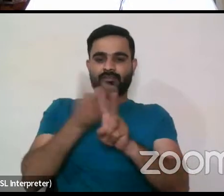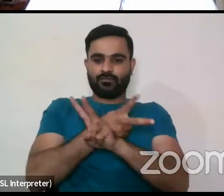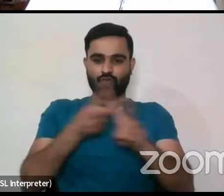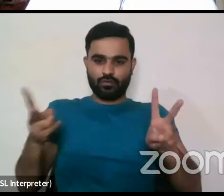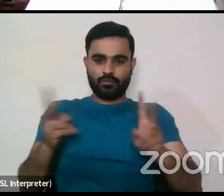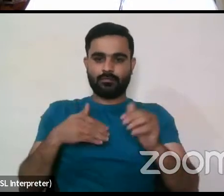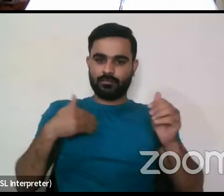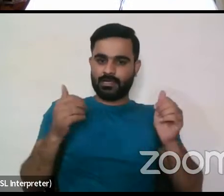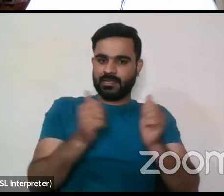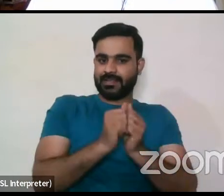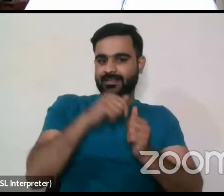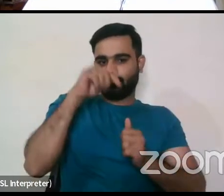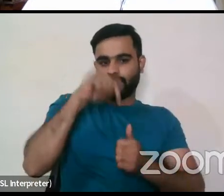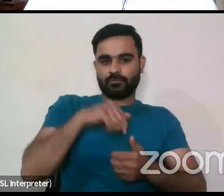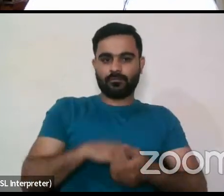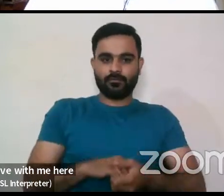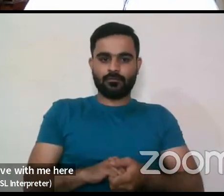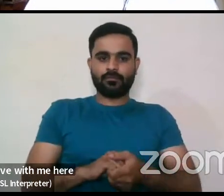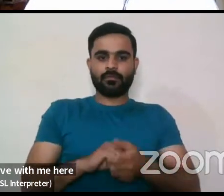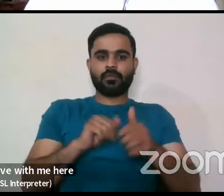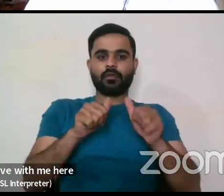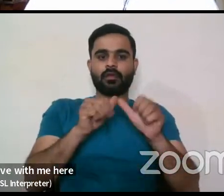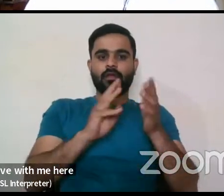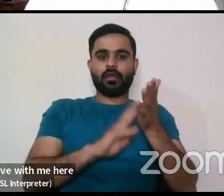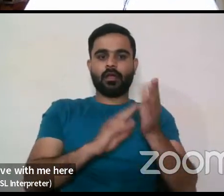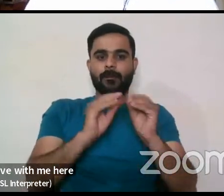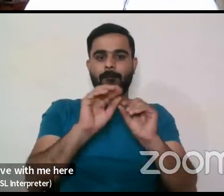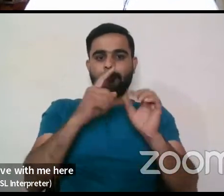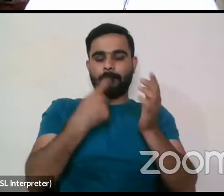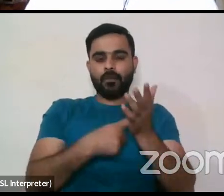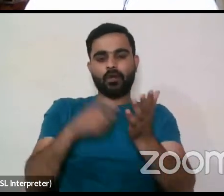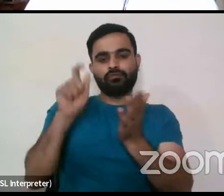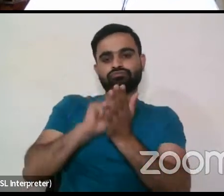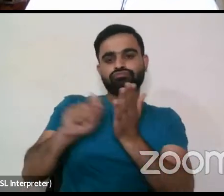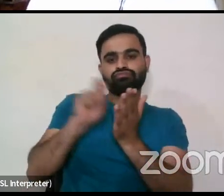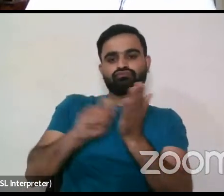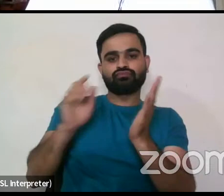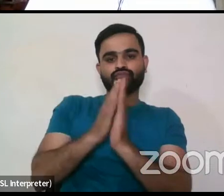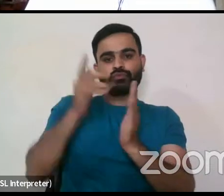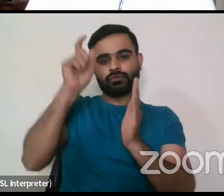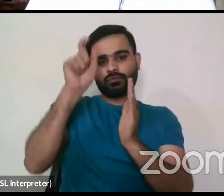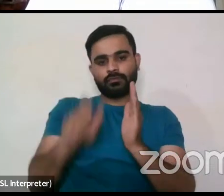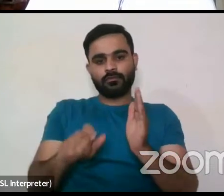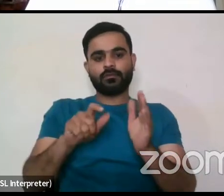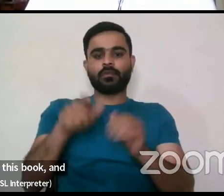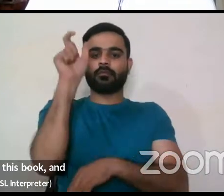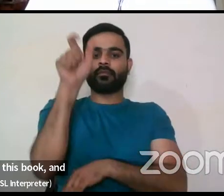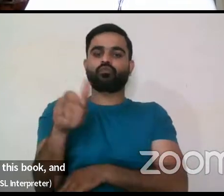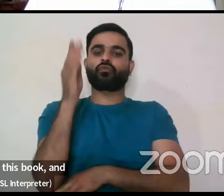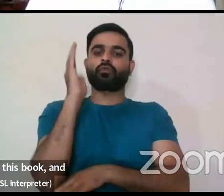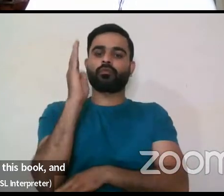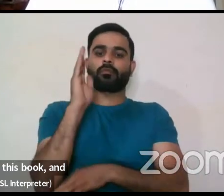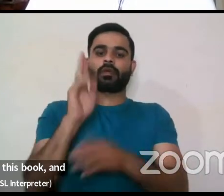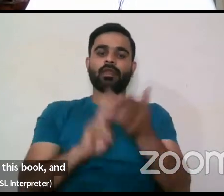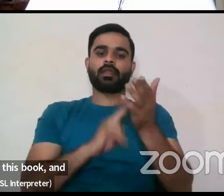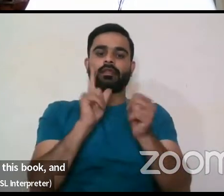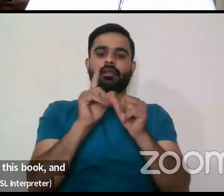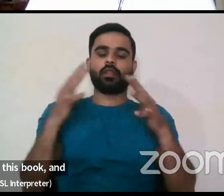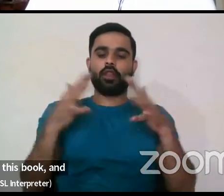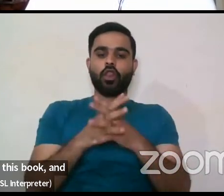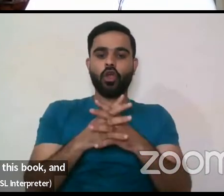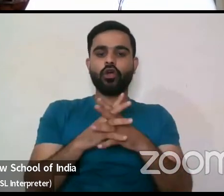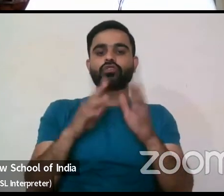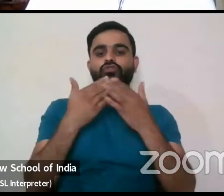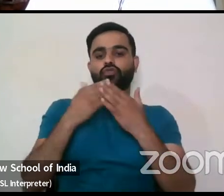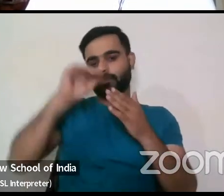have with me here today Dr. Amber, who is in fact the author of this book, and Professor Rahul Singh from National Law School of India